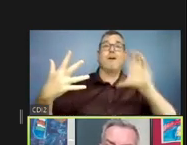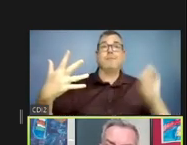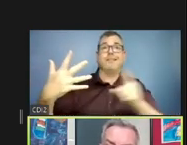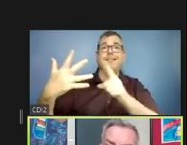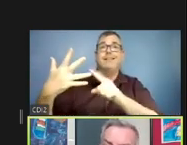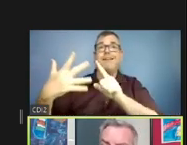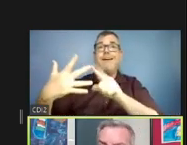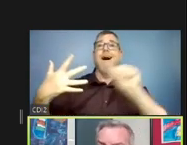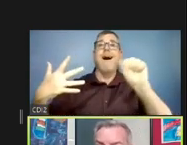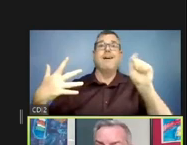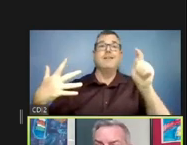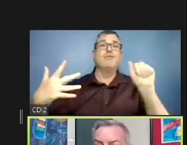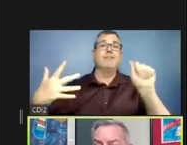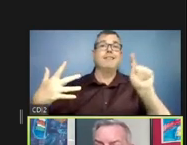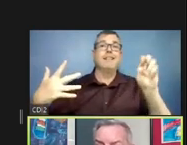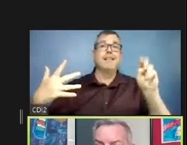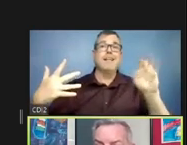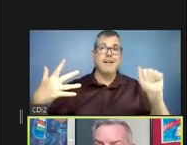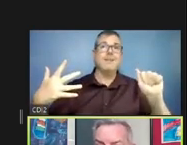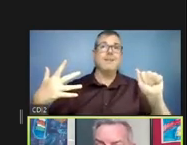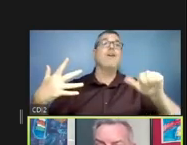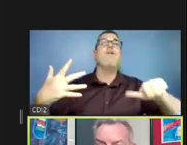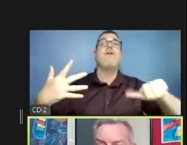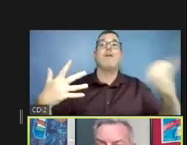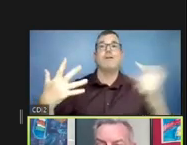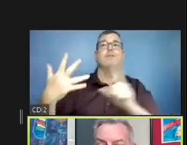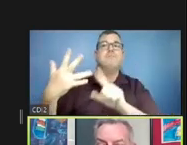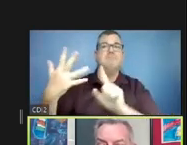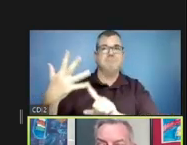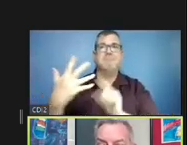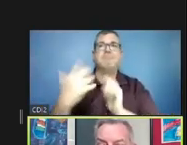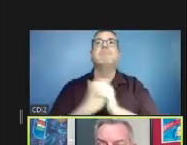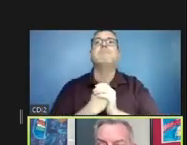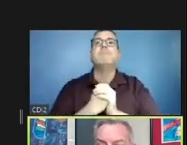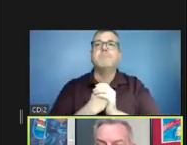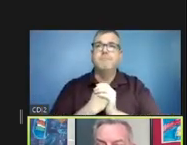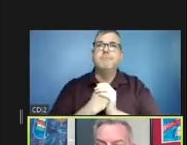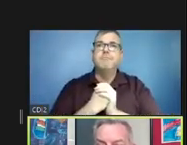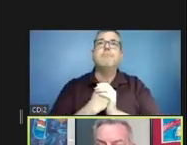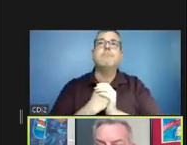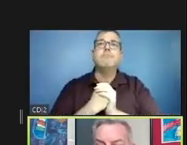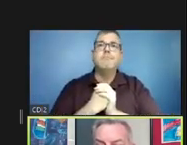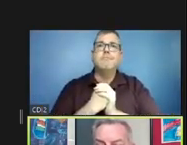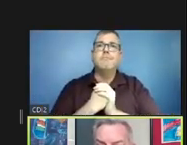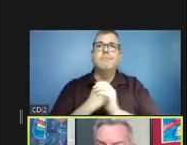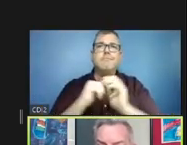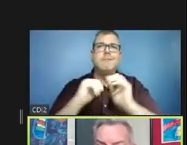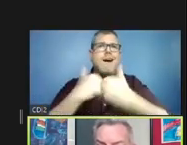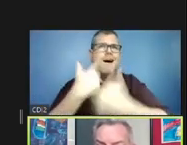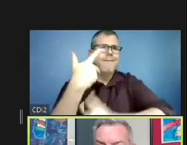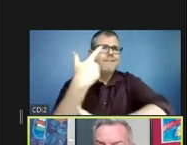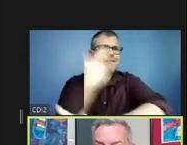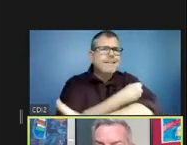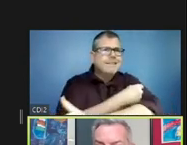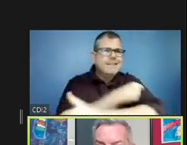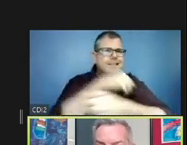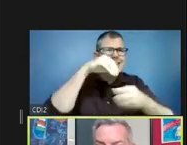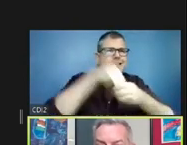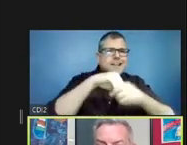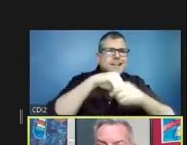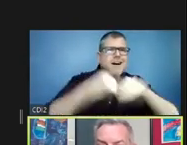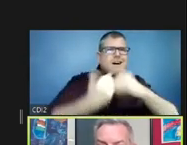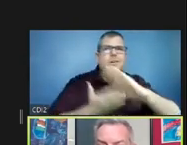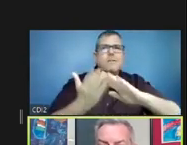work. This may all be old news to you, but I still think it's useful to review, which is both Moderna and Pfizer are similar. They use a